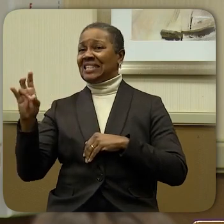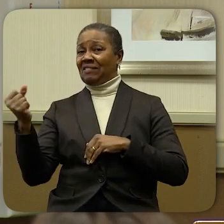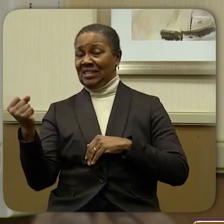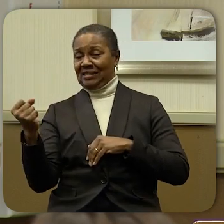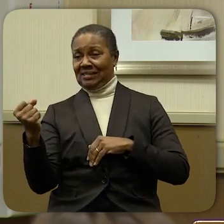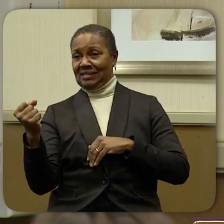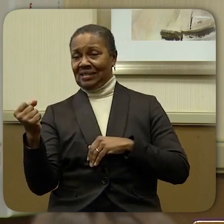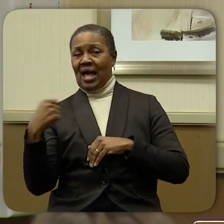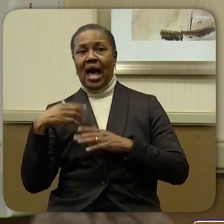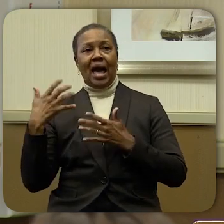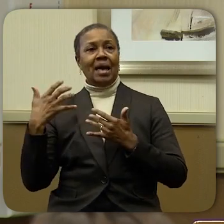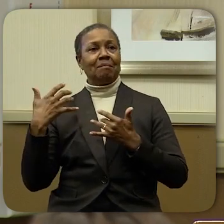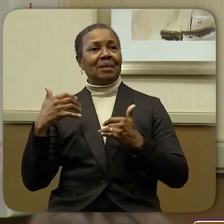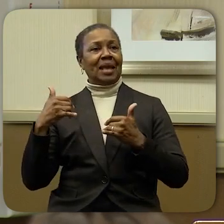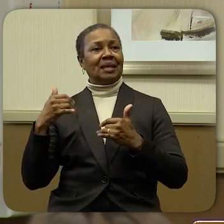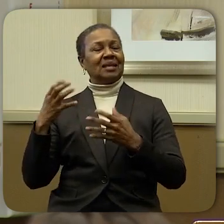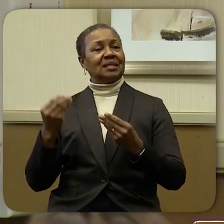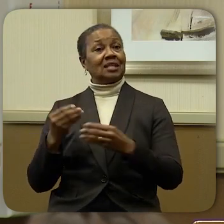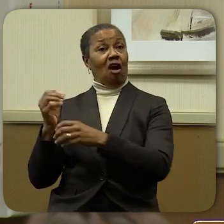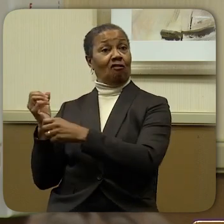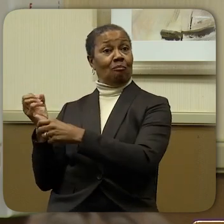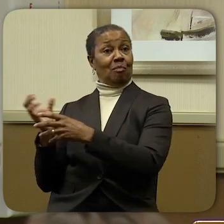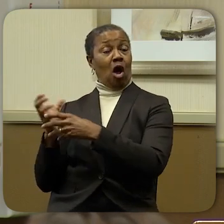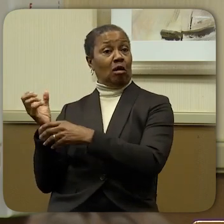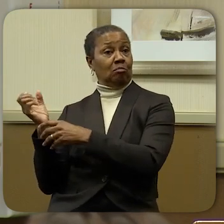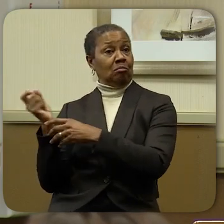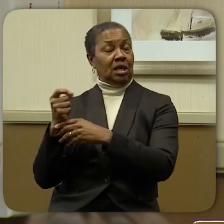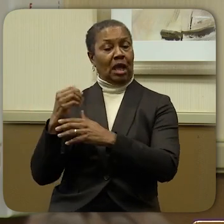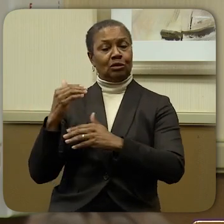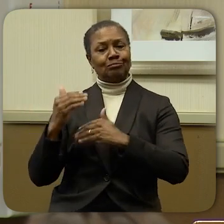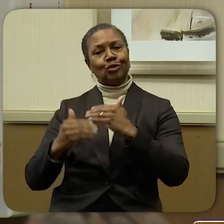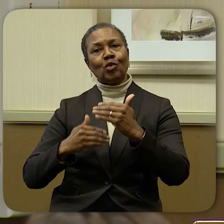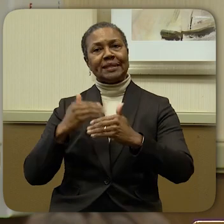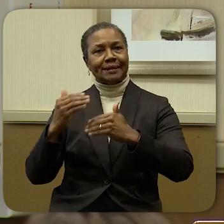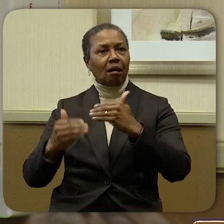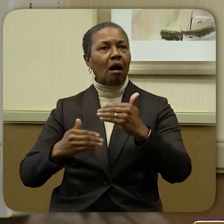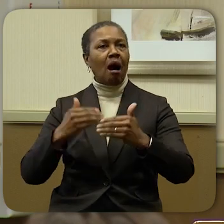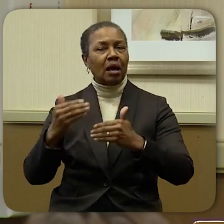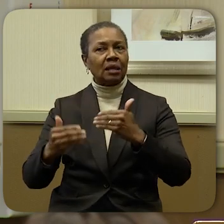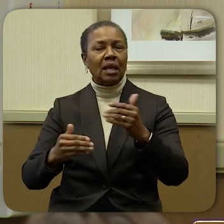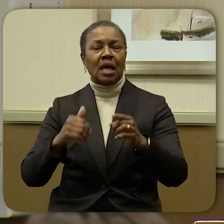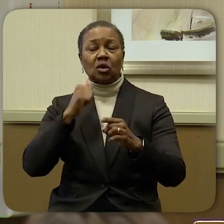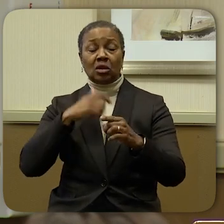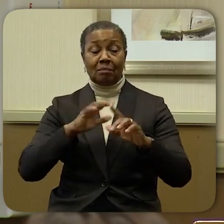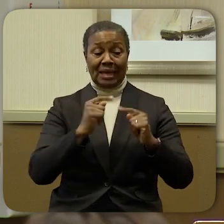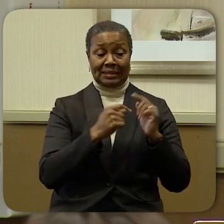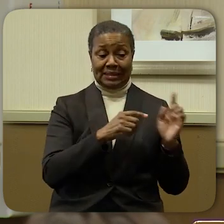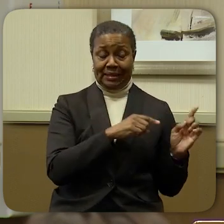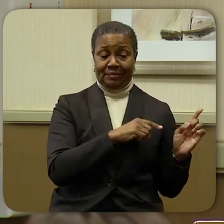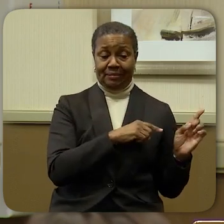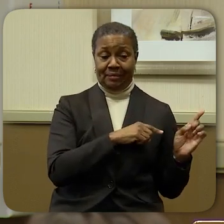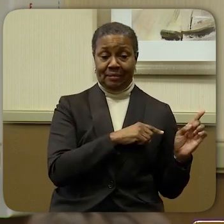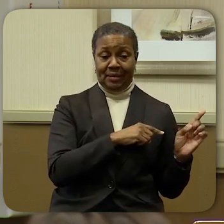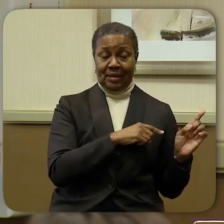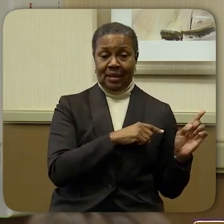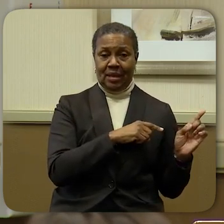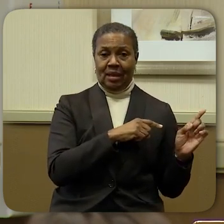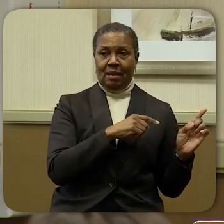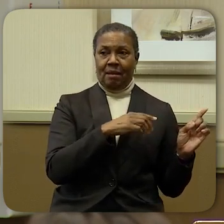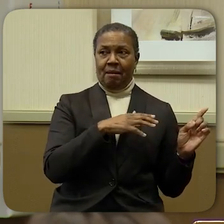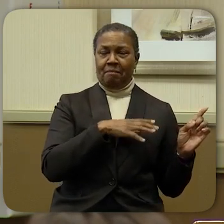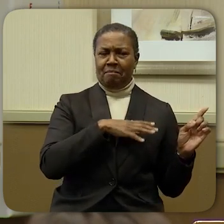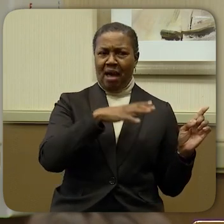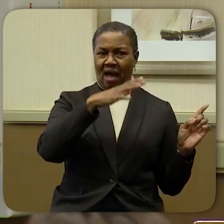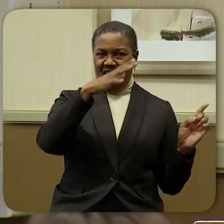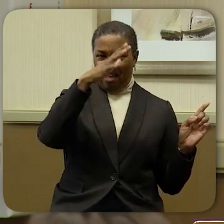softball, and I was progressing on, and a girl on my team, my dad's thought,